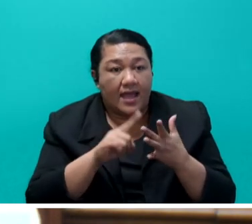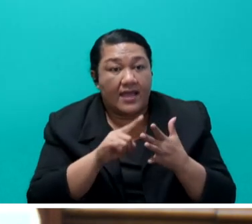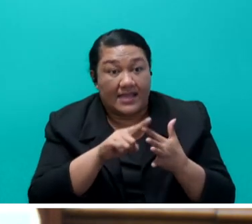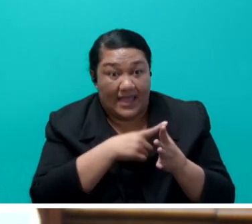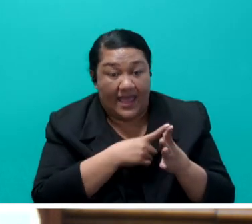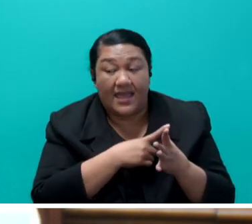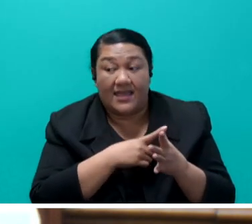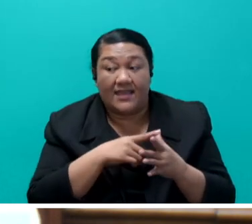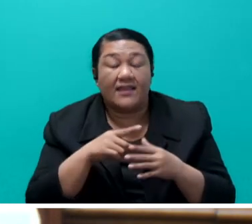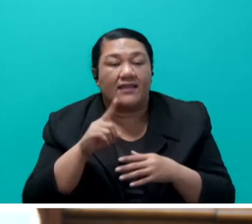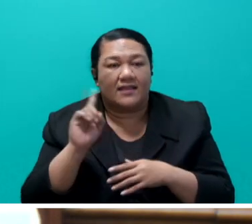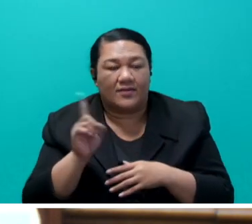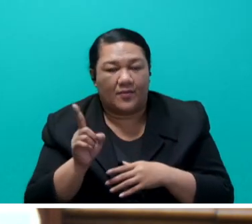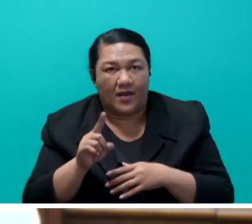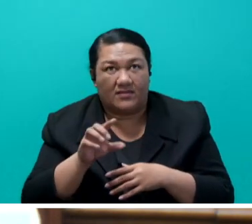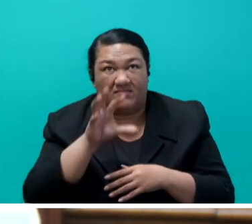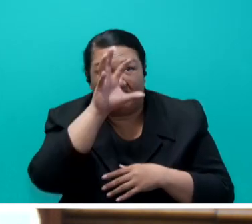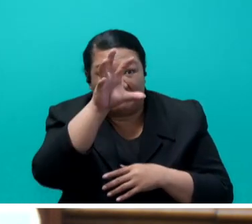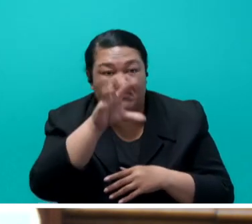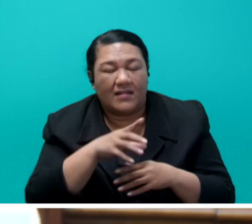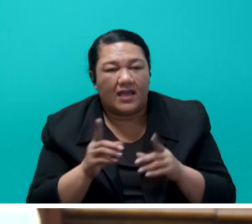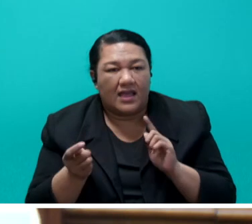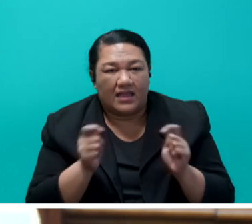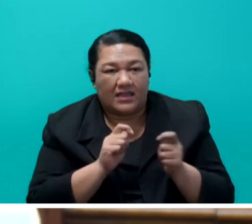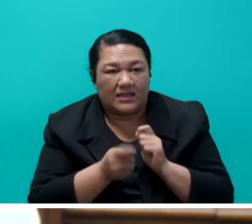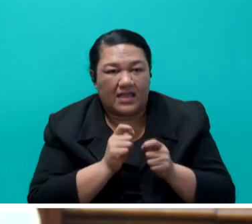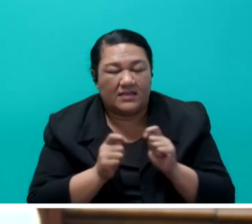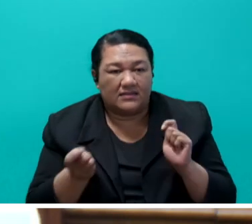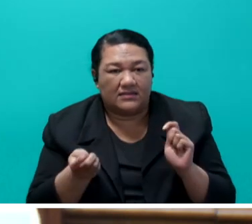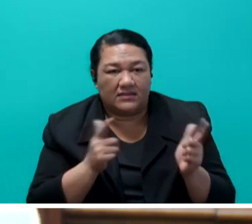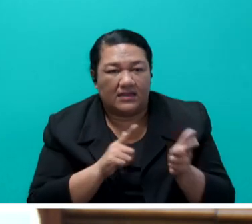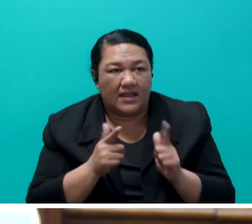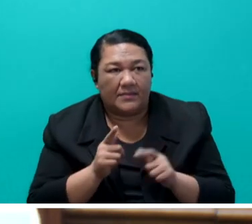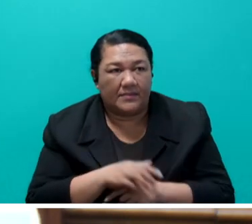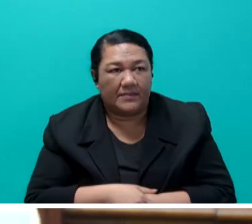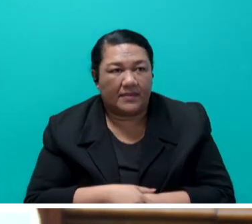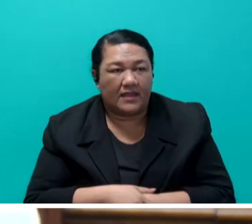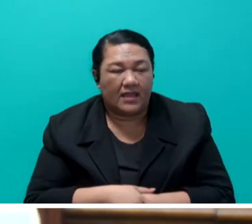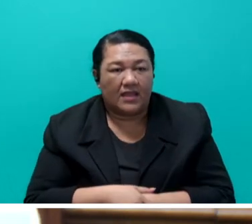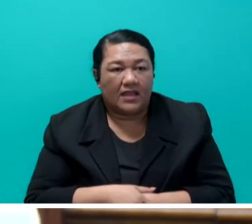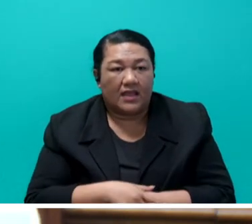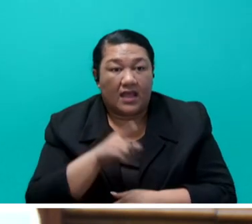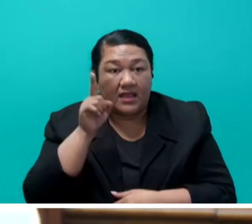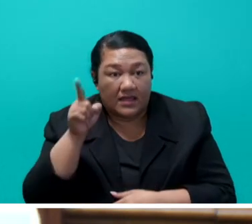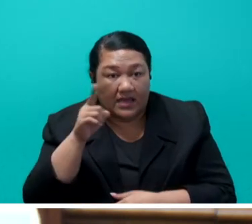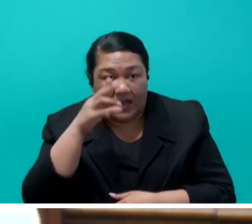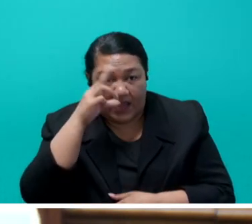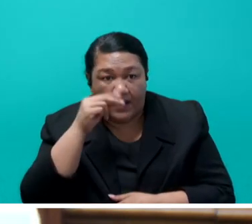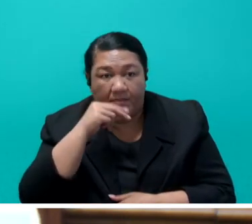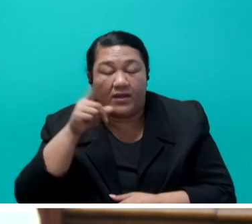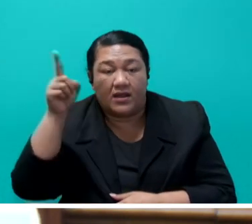and does not account for the advancements in water treatment technologies that have enabled Japan and